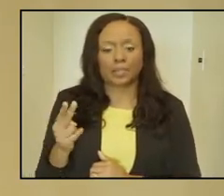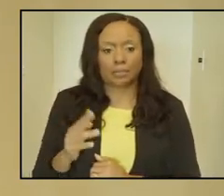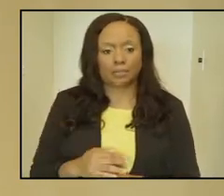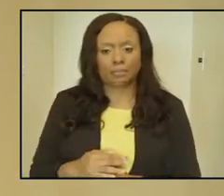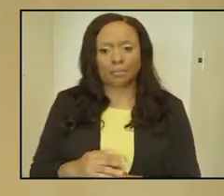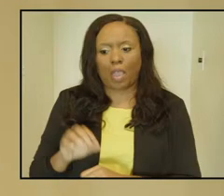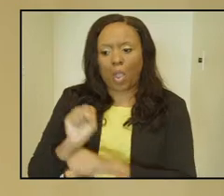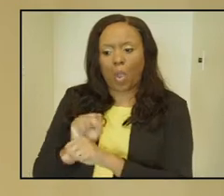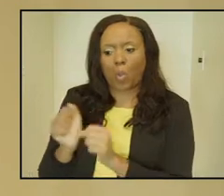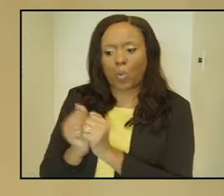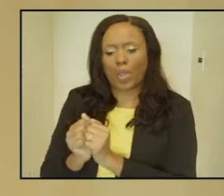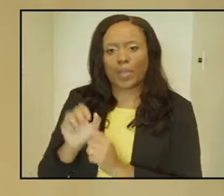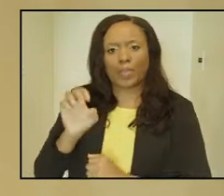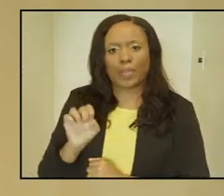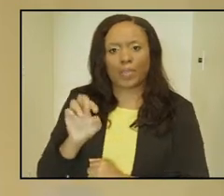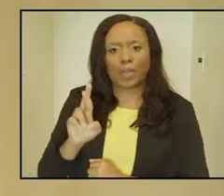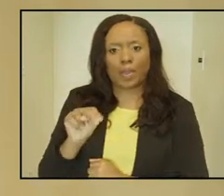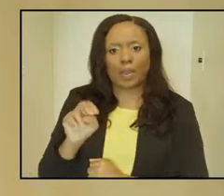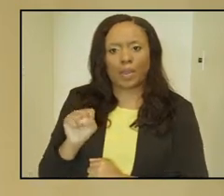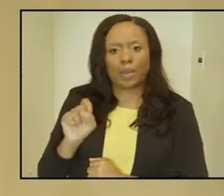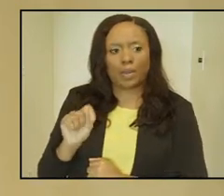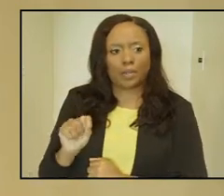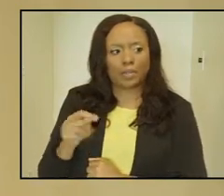with Ernst & Young.